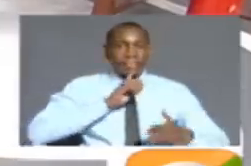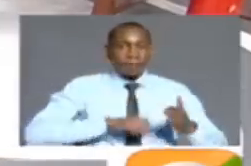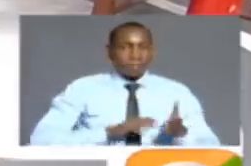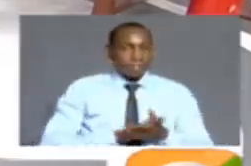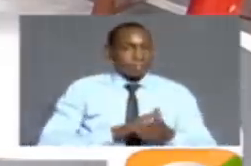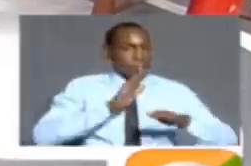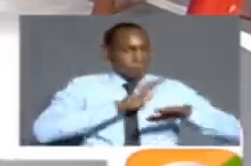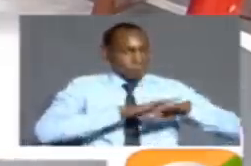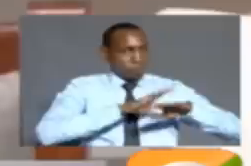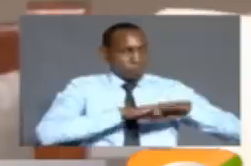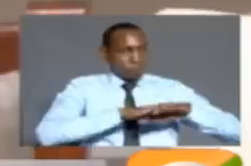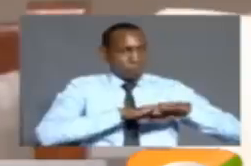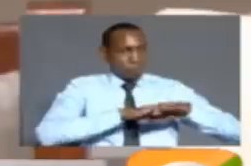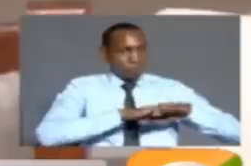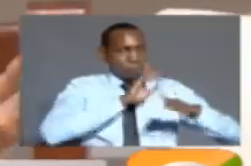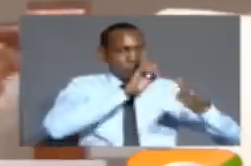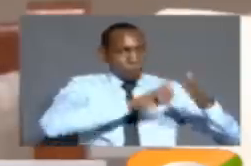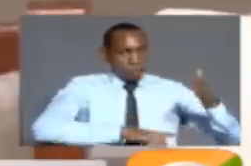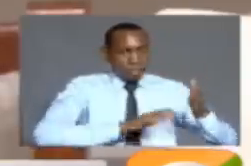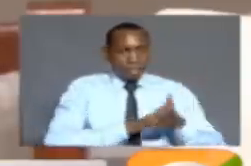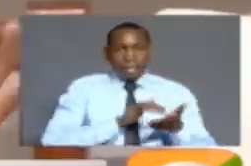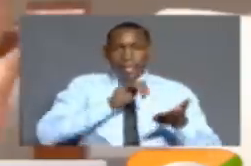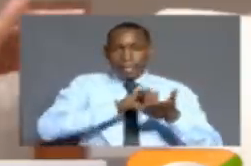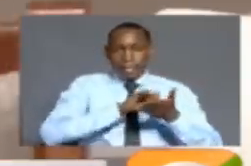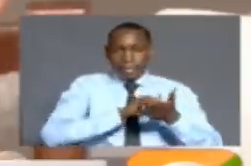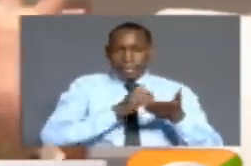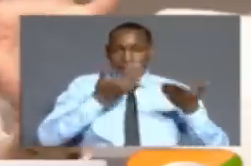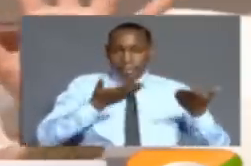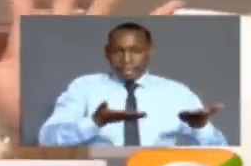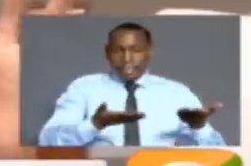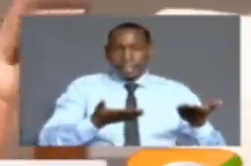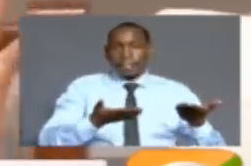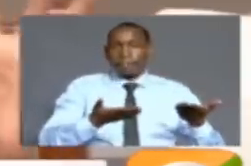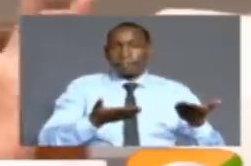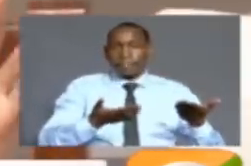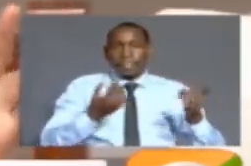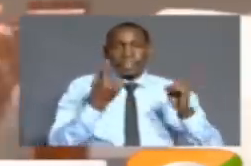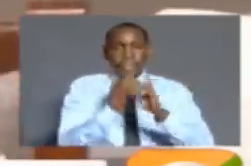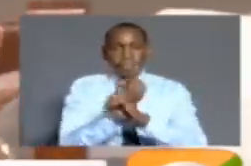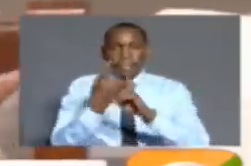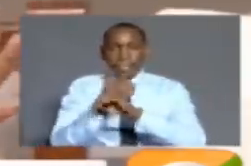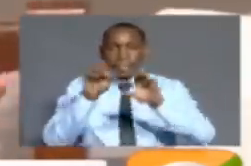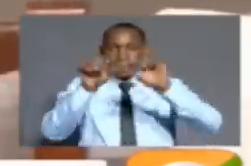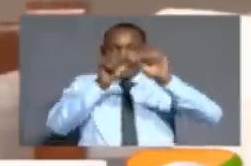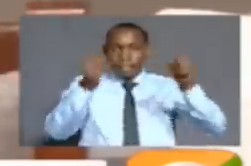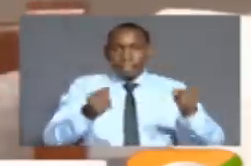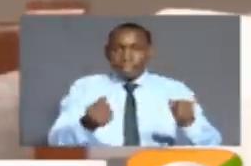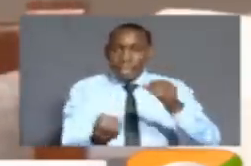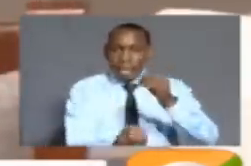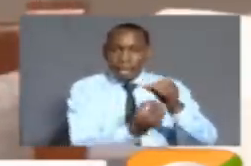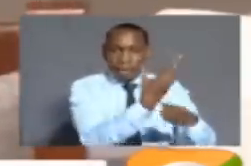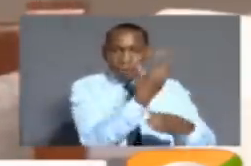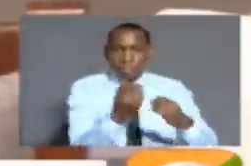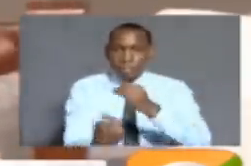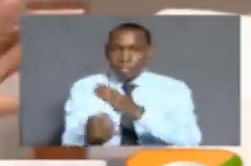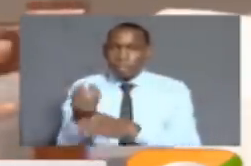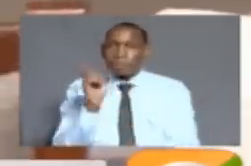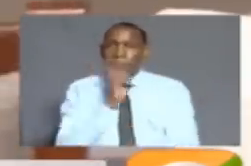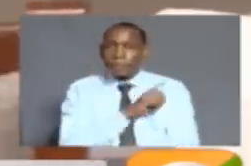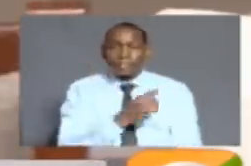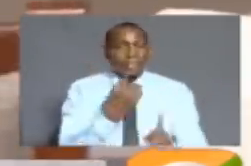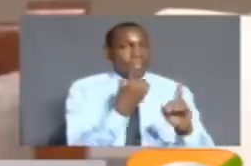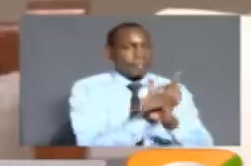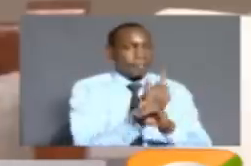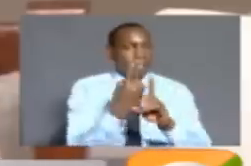or the good thing about all this, is suddenly the different systems are getting put in place. The different